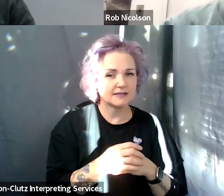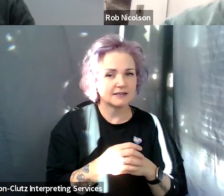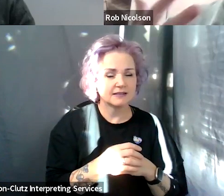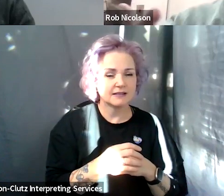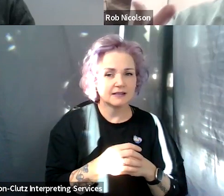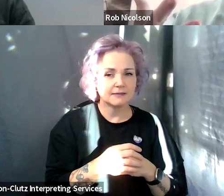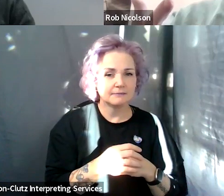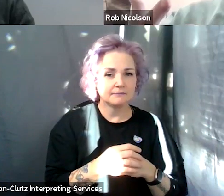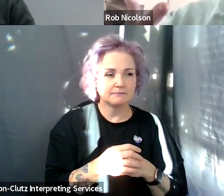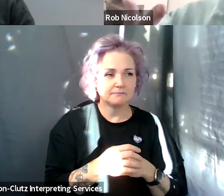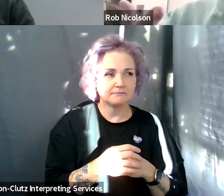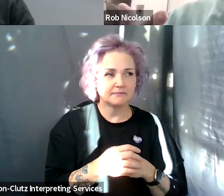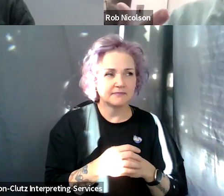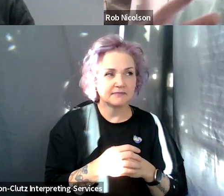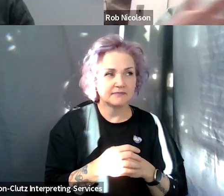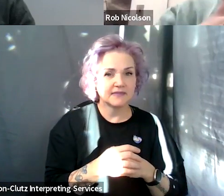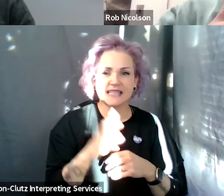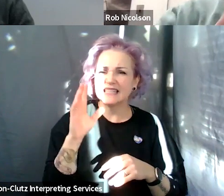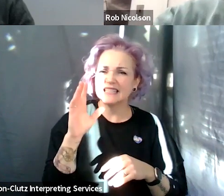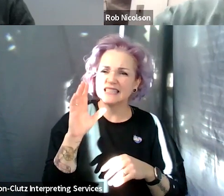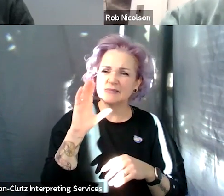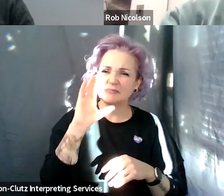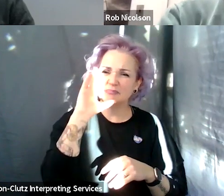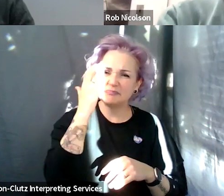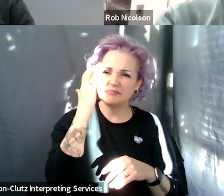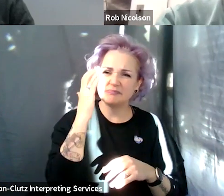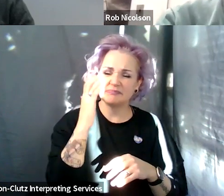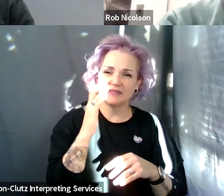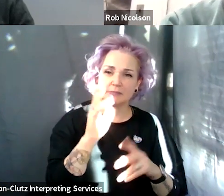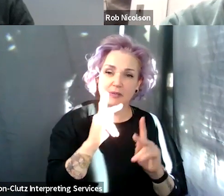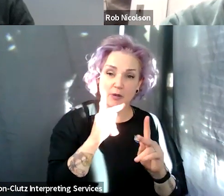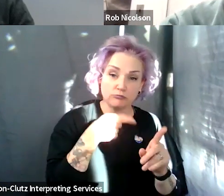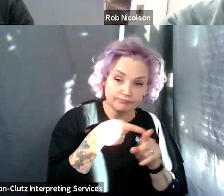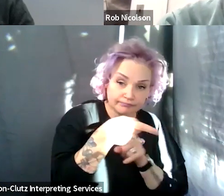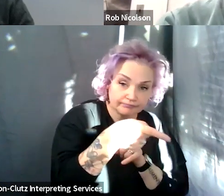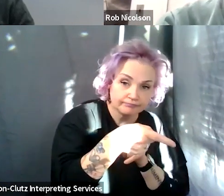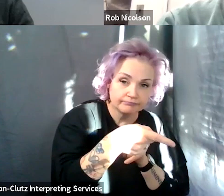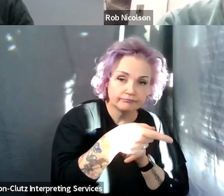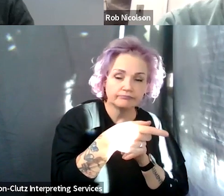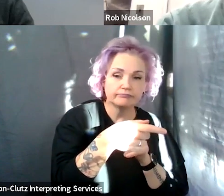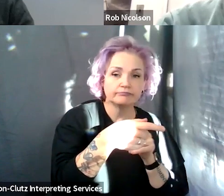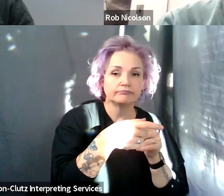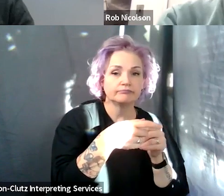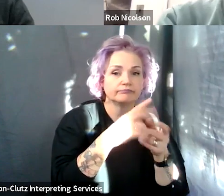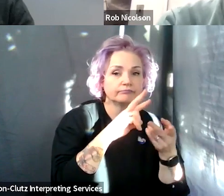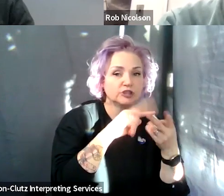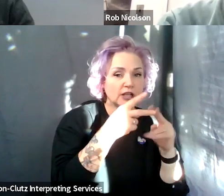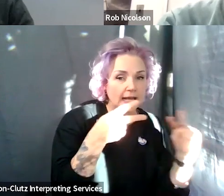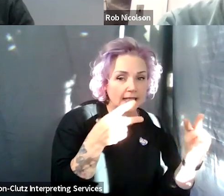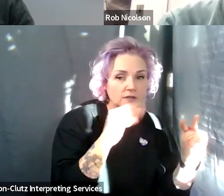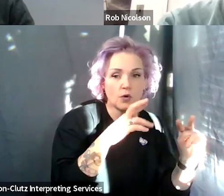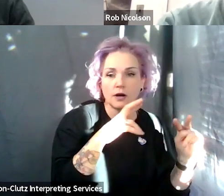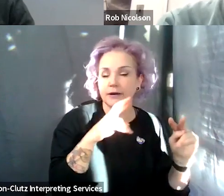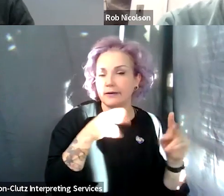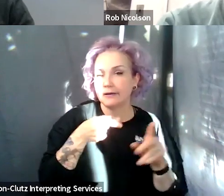not all genetics and it can't all be immune, presumably, and so there's got to be some predisposition that people have, which is presumably